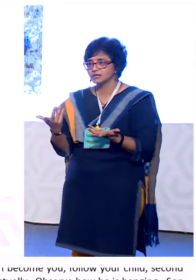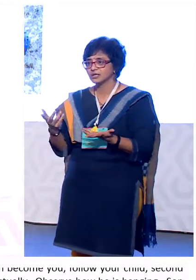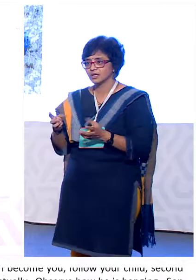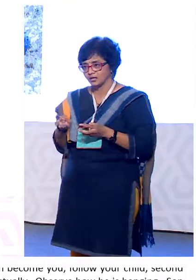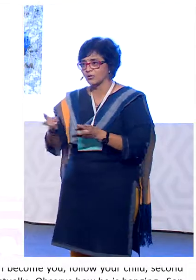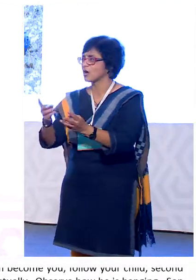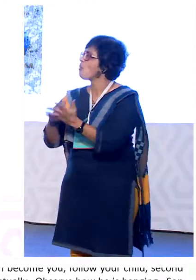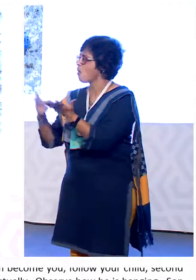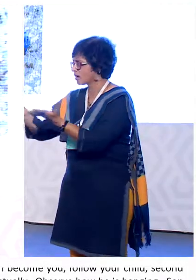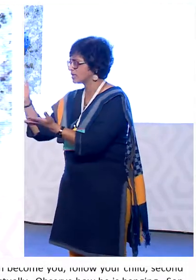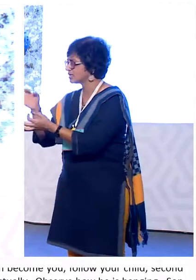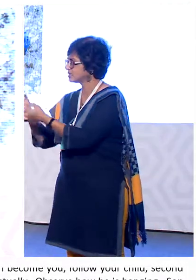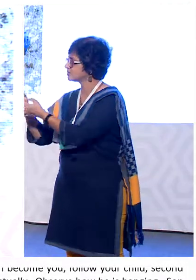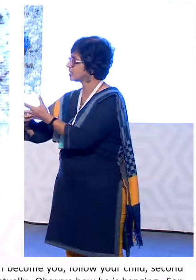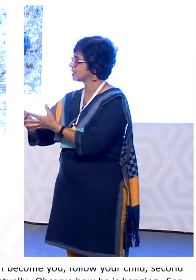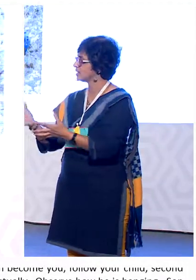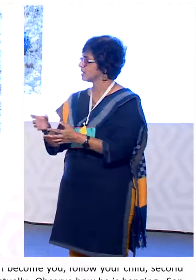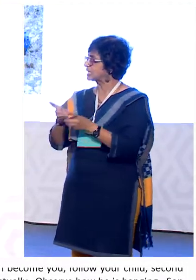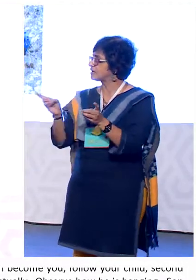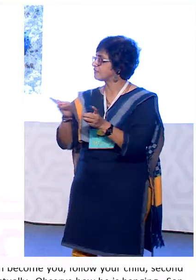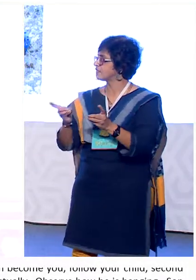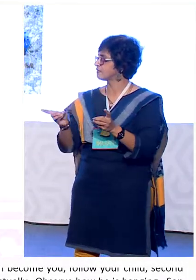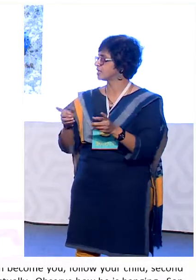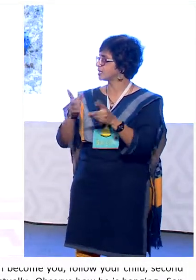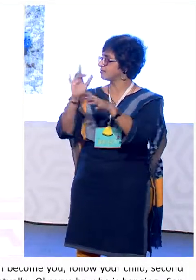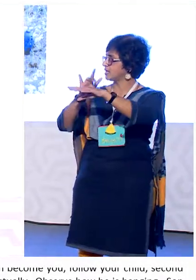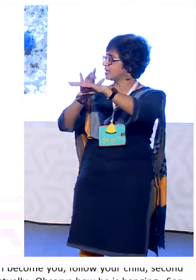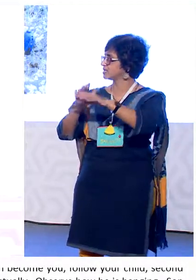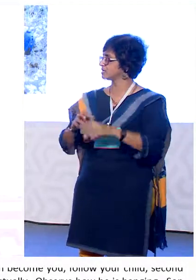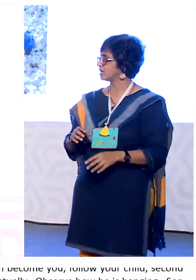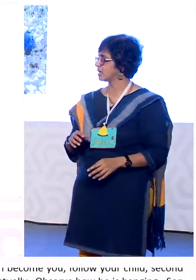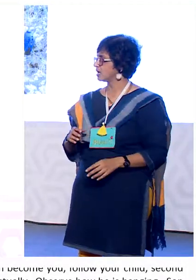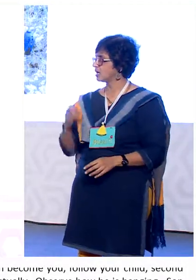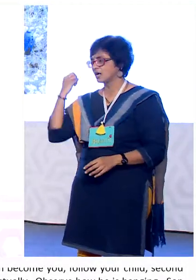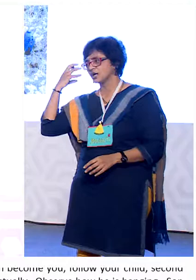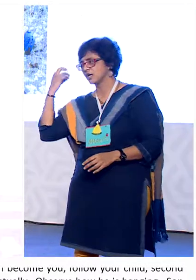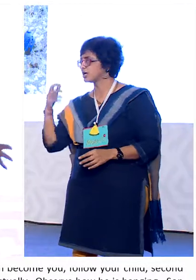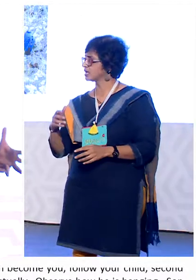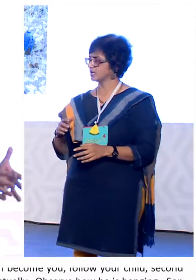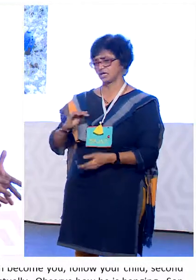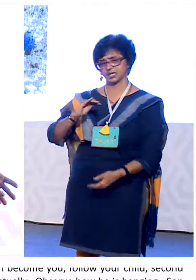the USA, in England, for quote-unquote normal kids. We're going into the